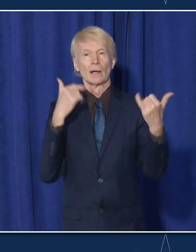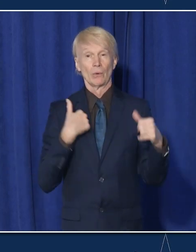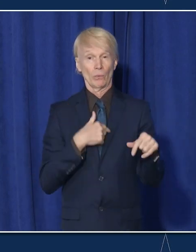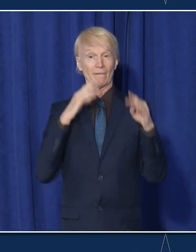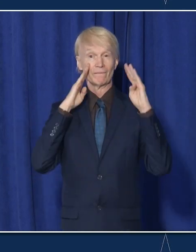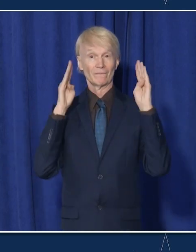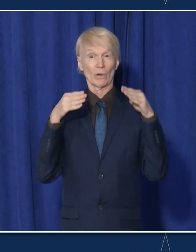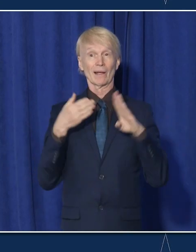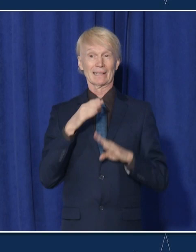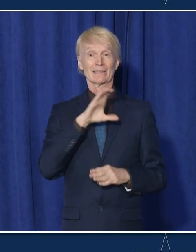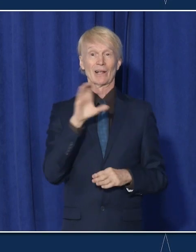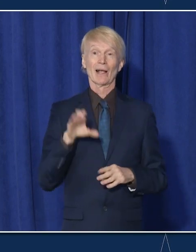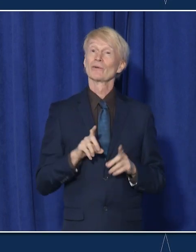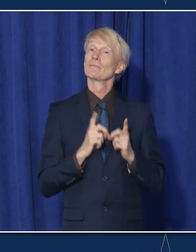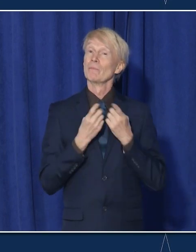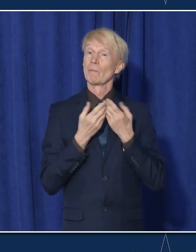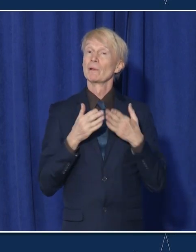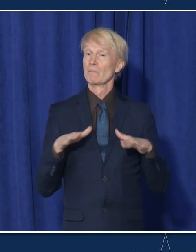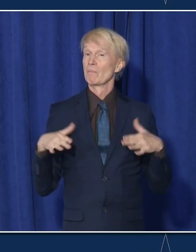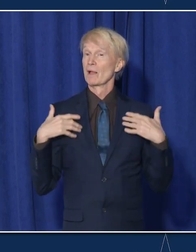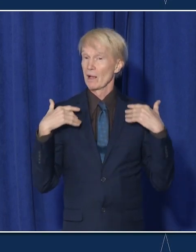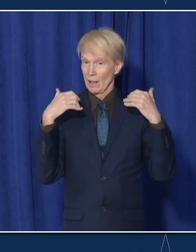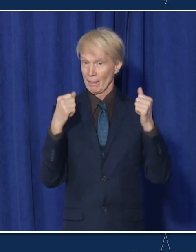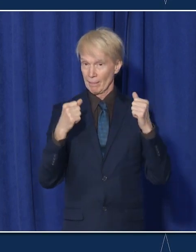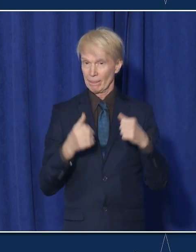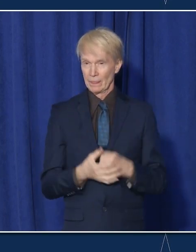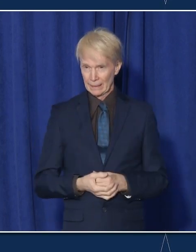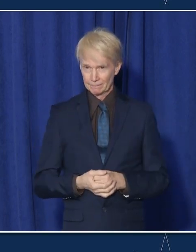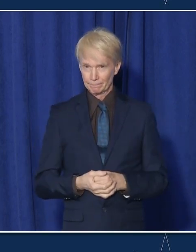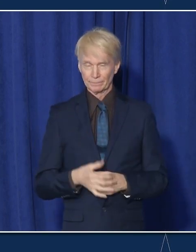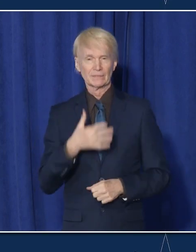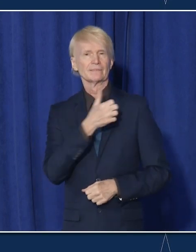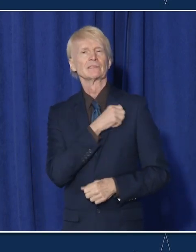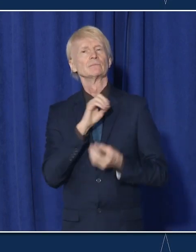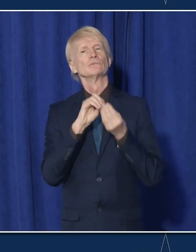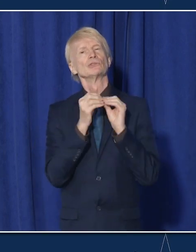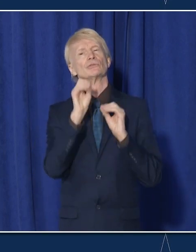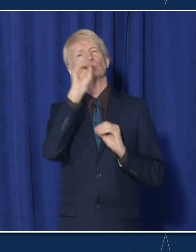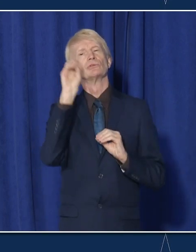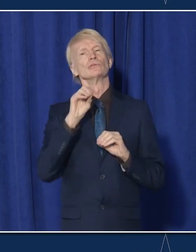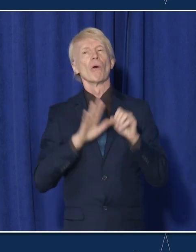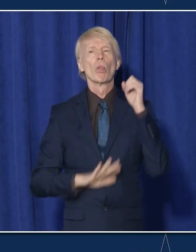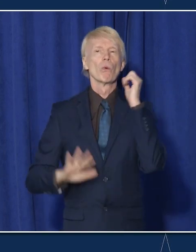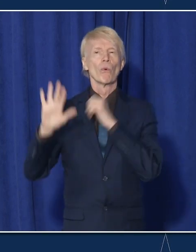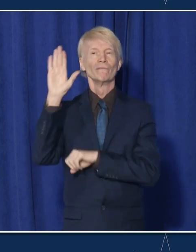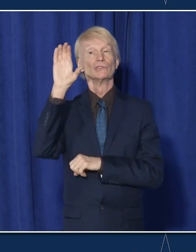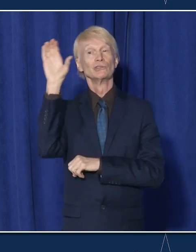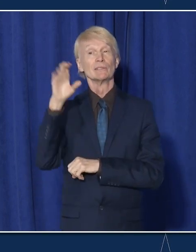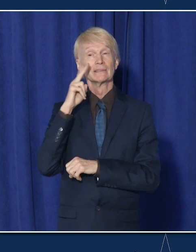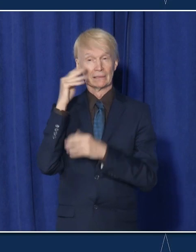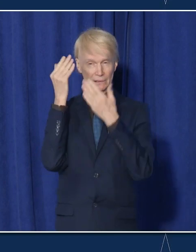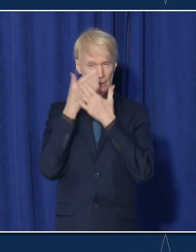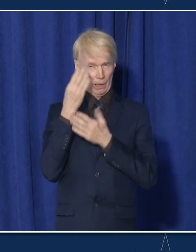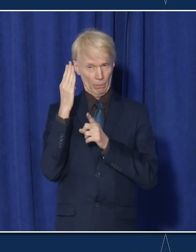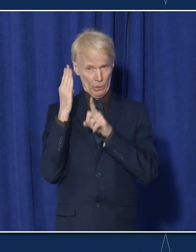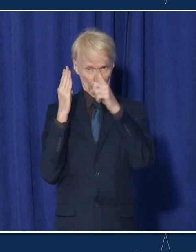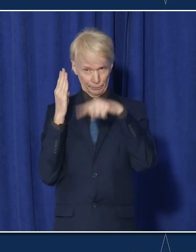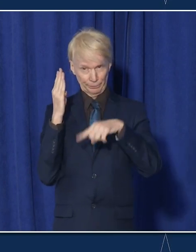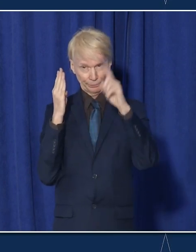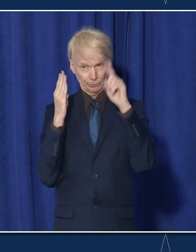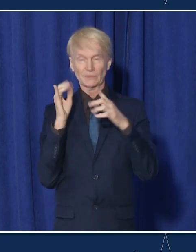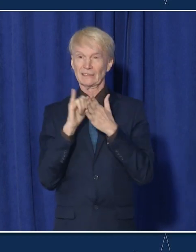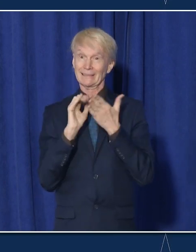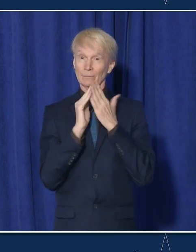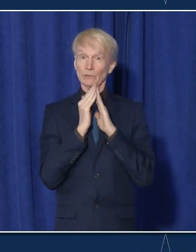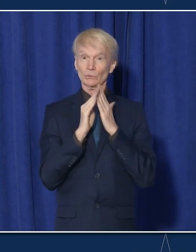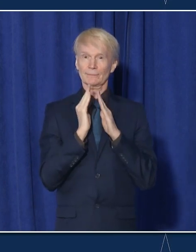at CDPH. Here is what our vaccination rates look like across the whole city. You can see in darker blue, these are the